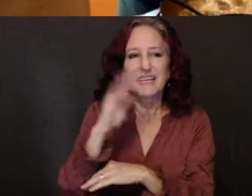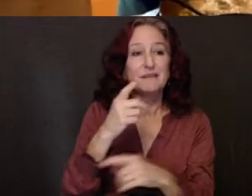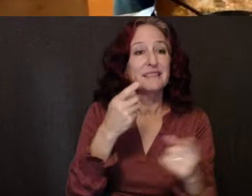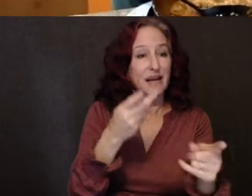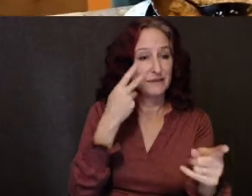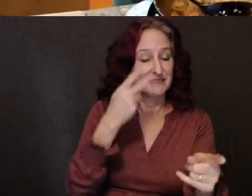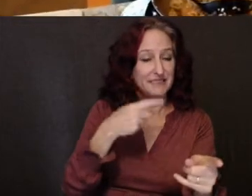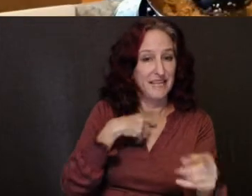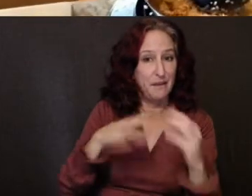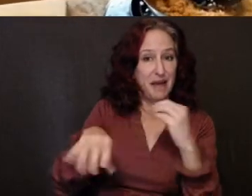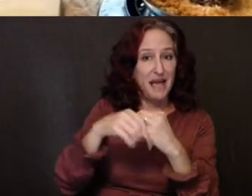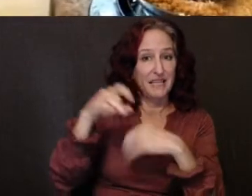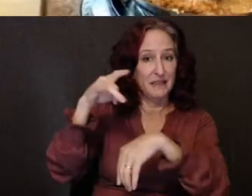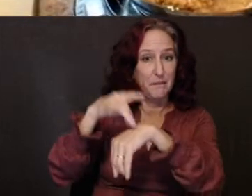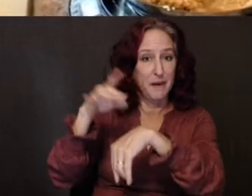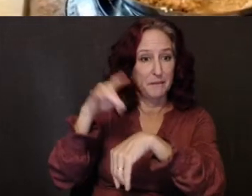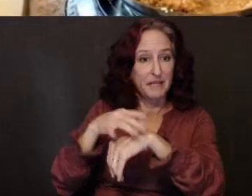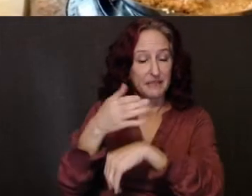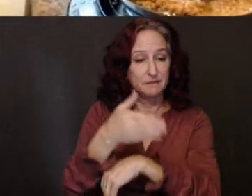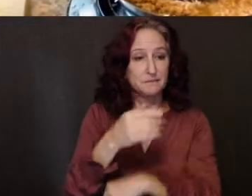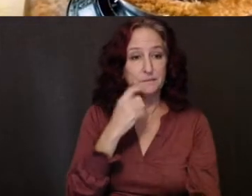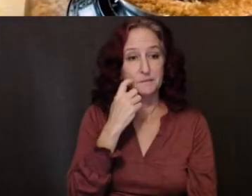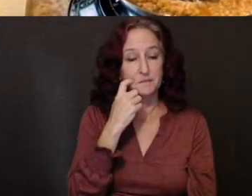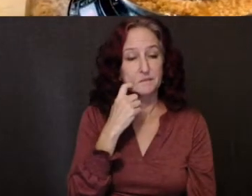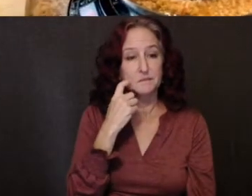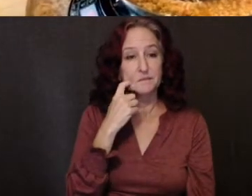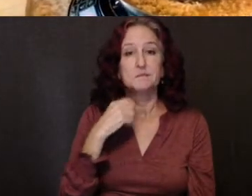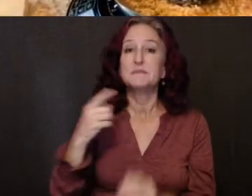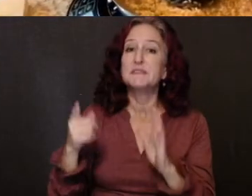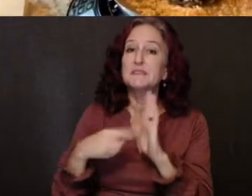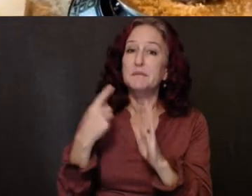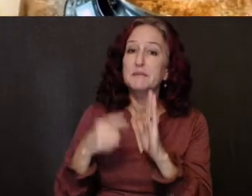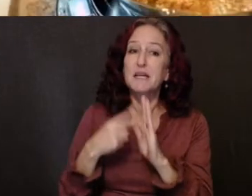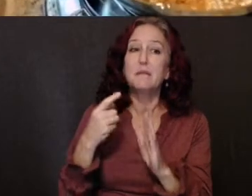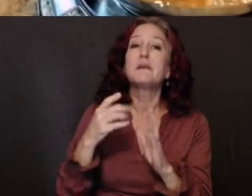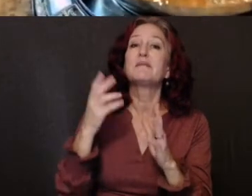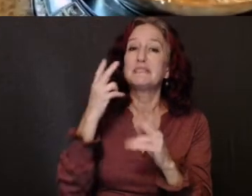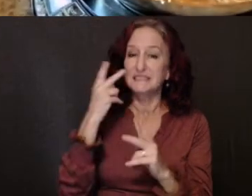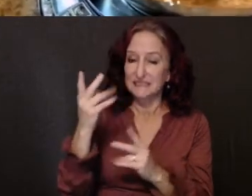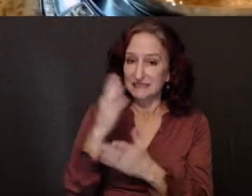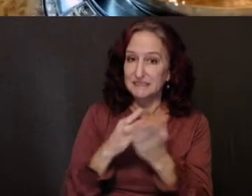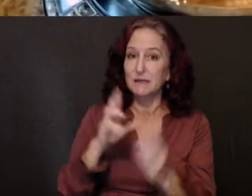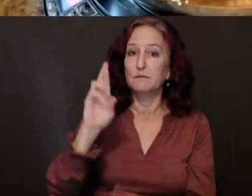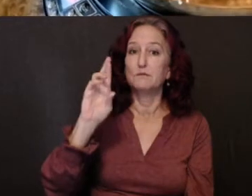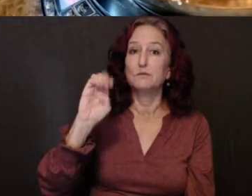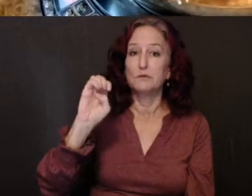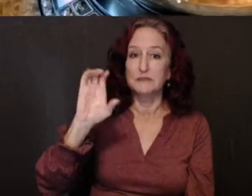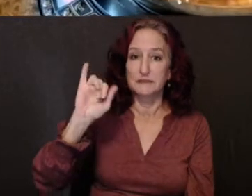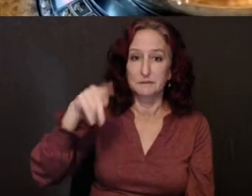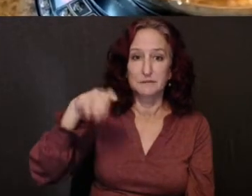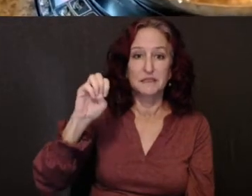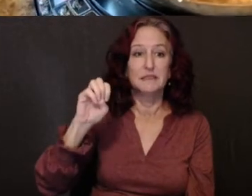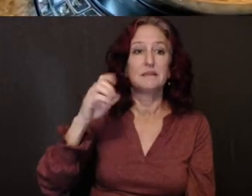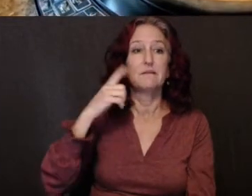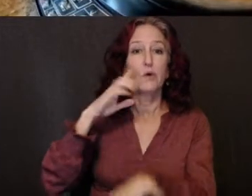So yeah, things have to, you know, then you kind of just eat it all day long anyway. So here I'm putting a pumpkin in